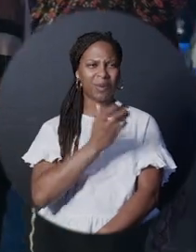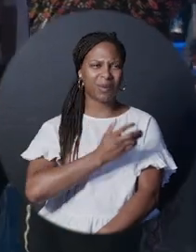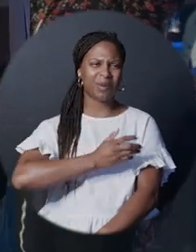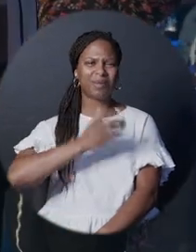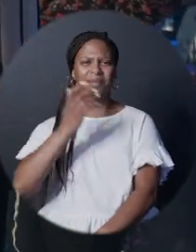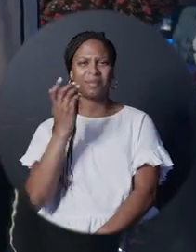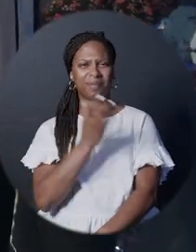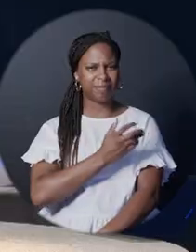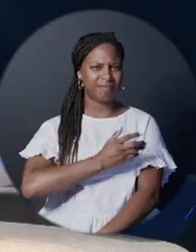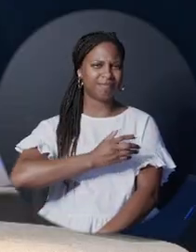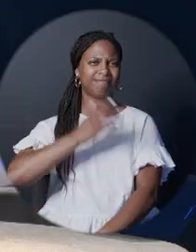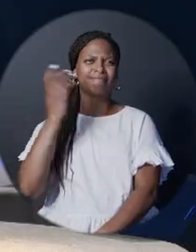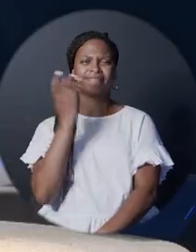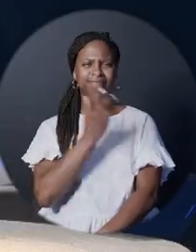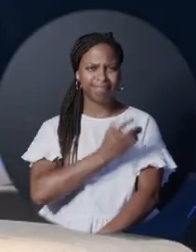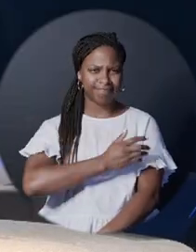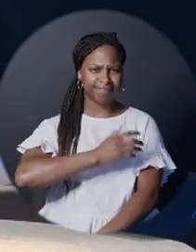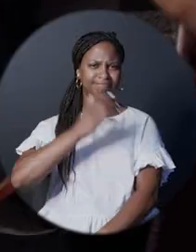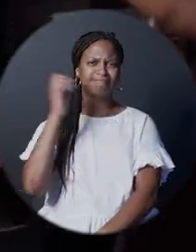Oh,